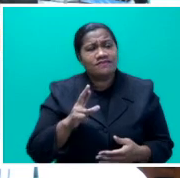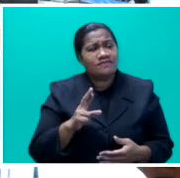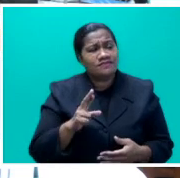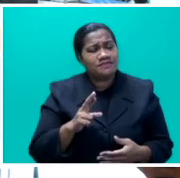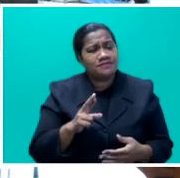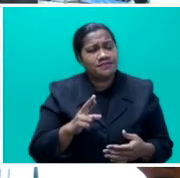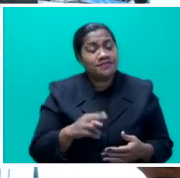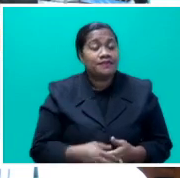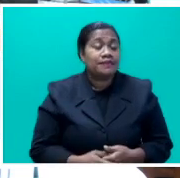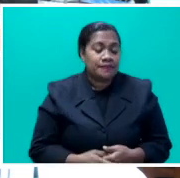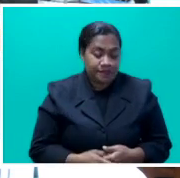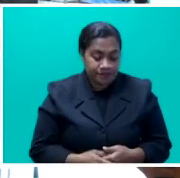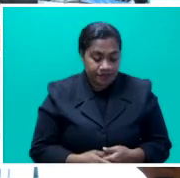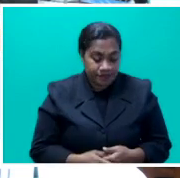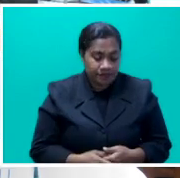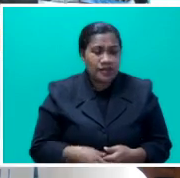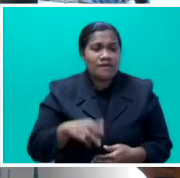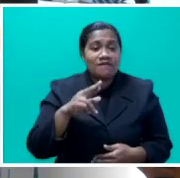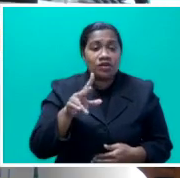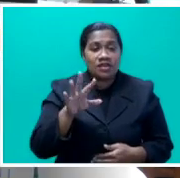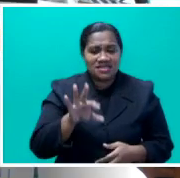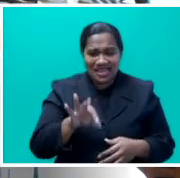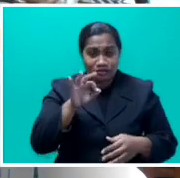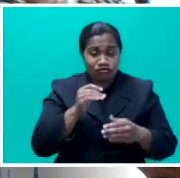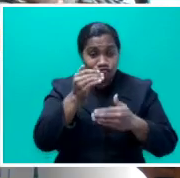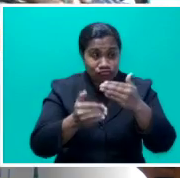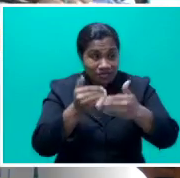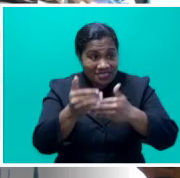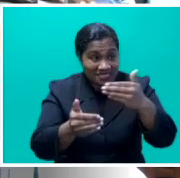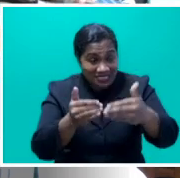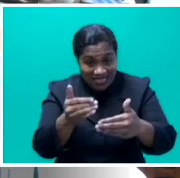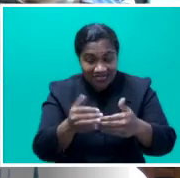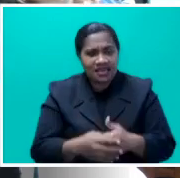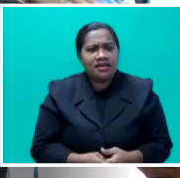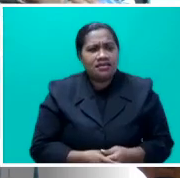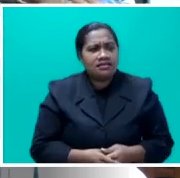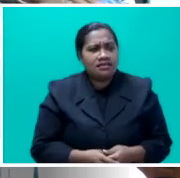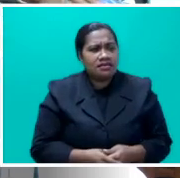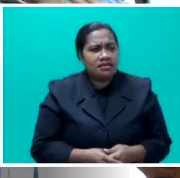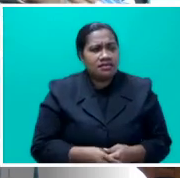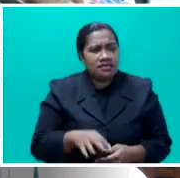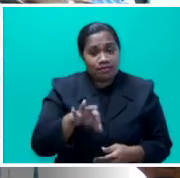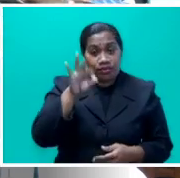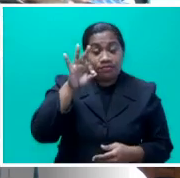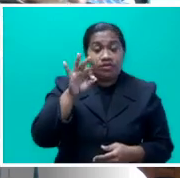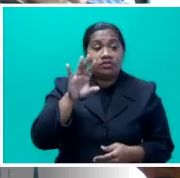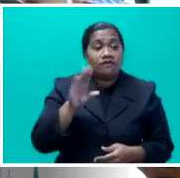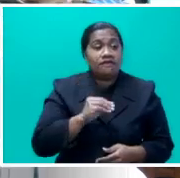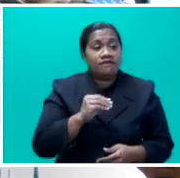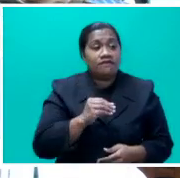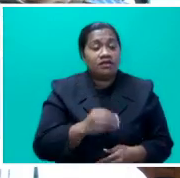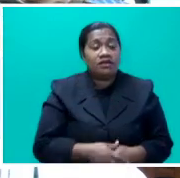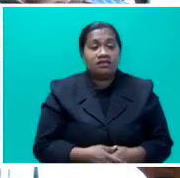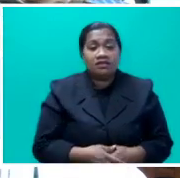the selection process and the reappointment of Brigadier General Sitiveni